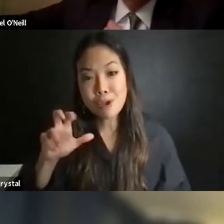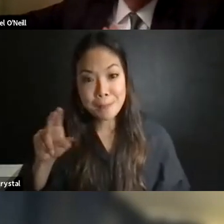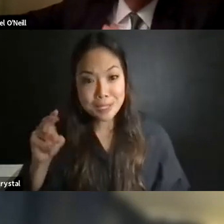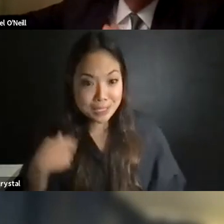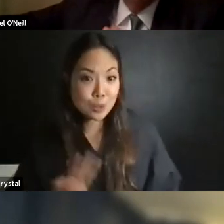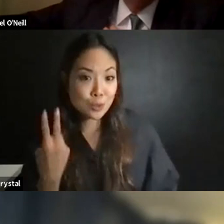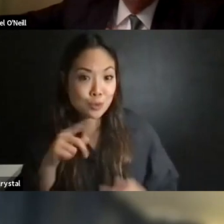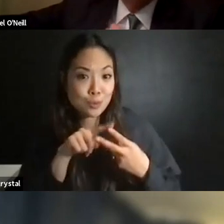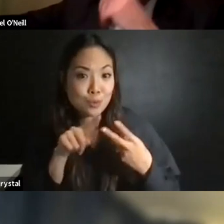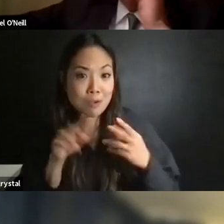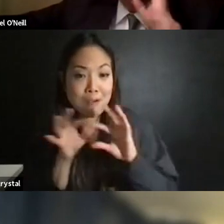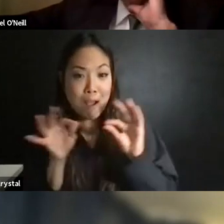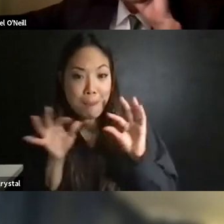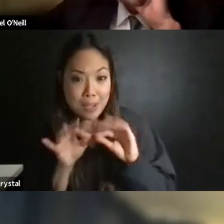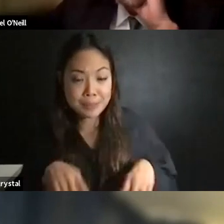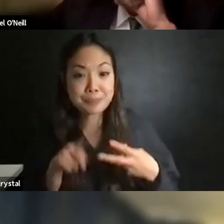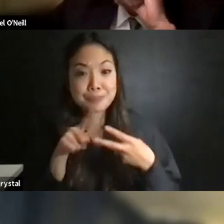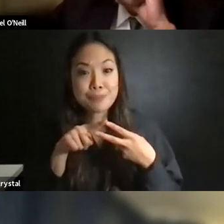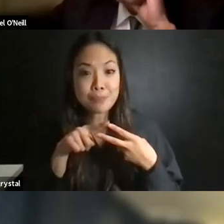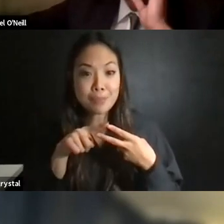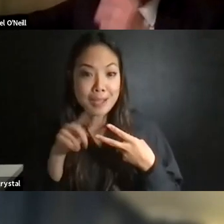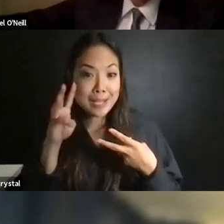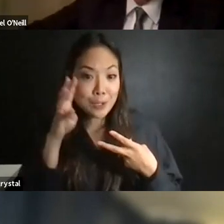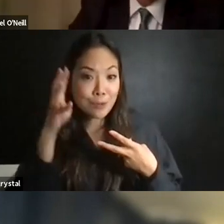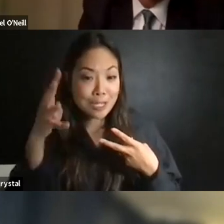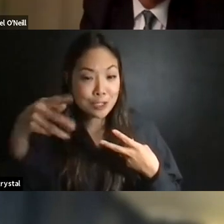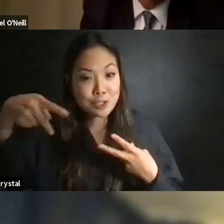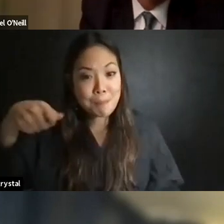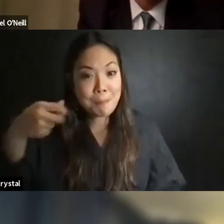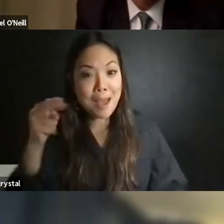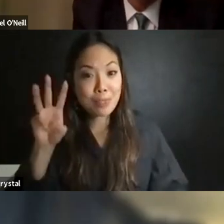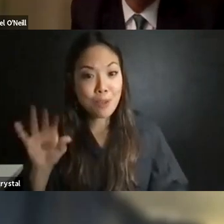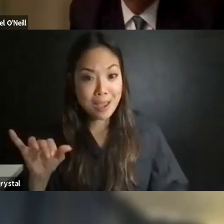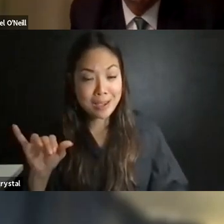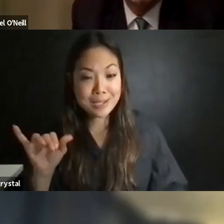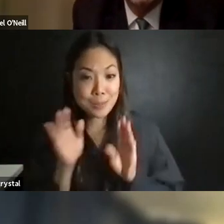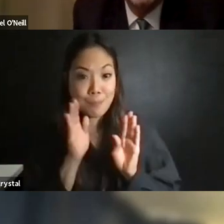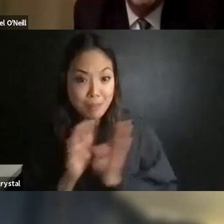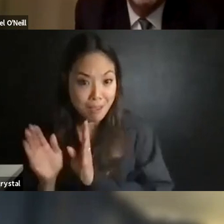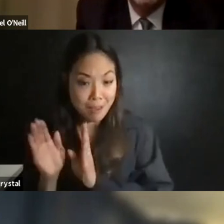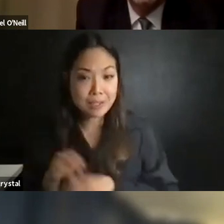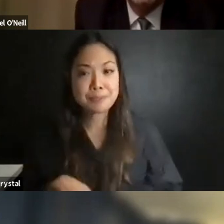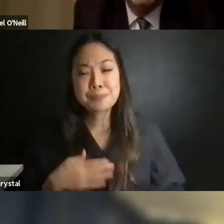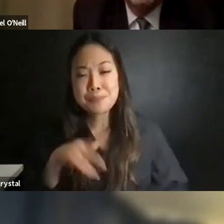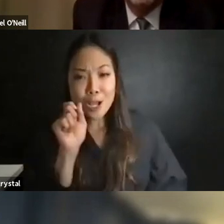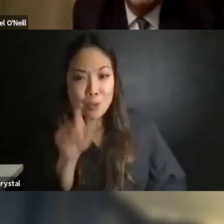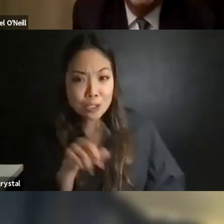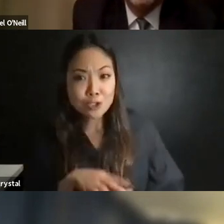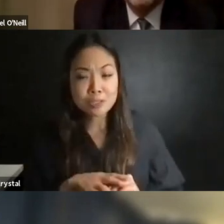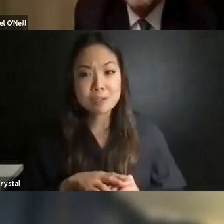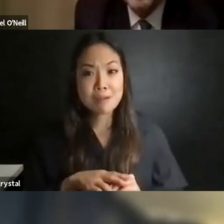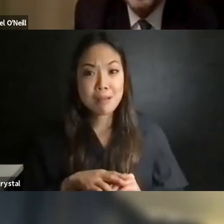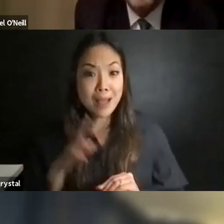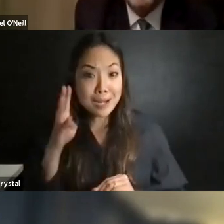about innovation pathways the planning grant and i guess i'm my question is is innovation